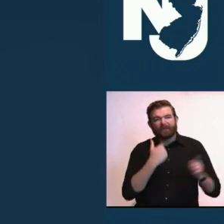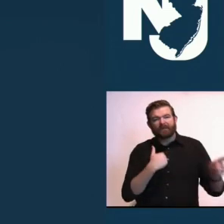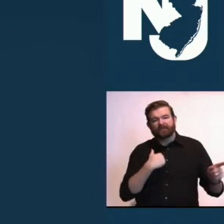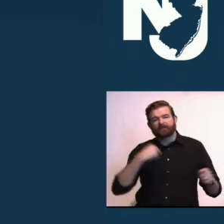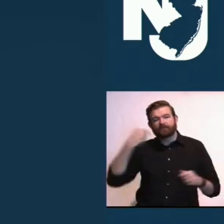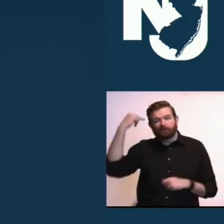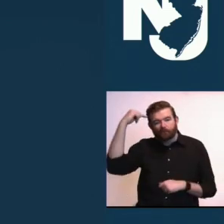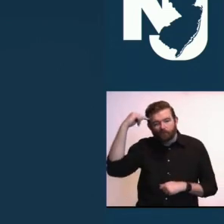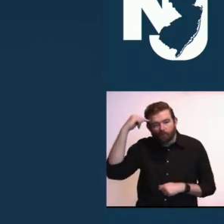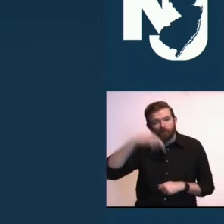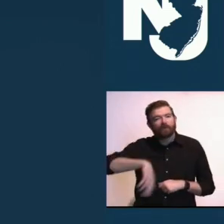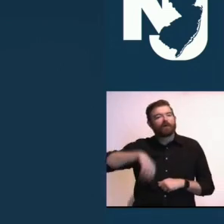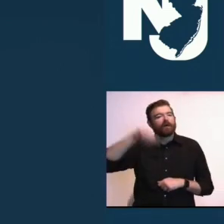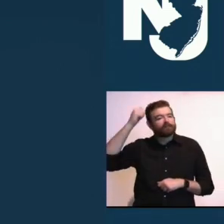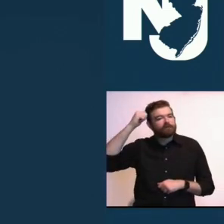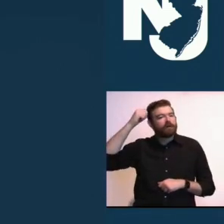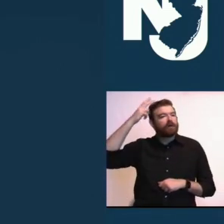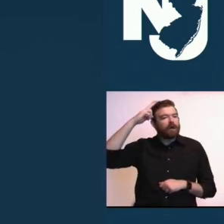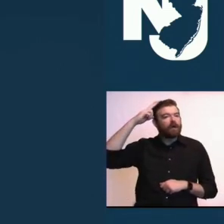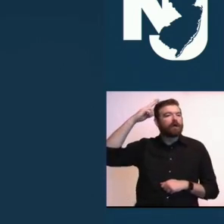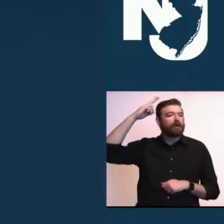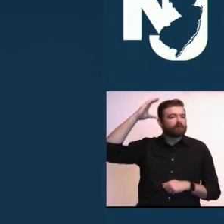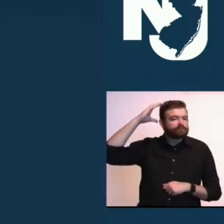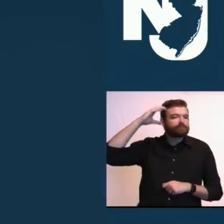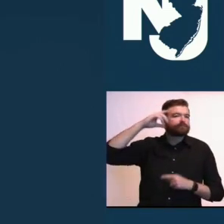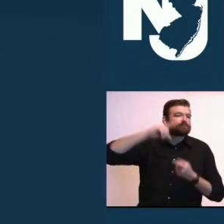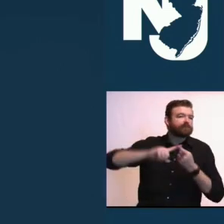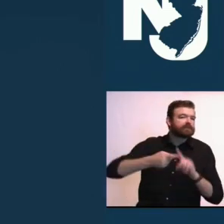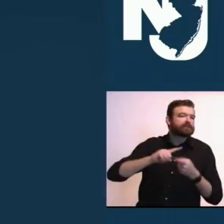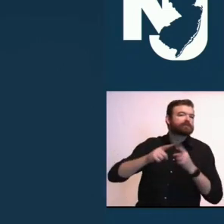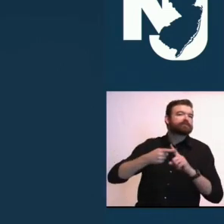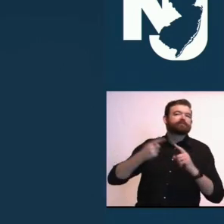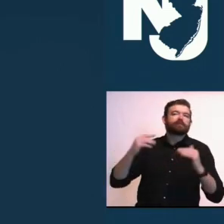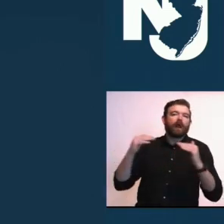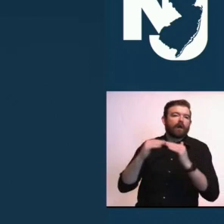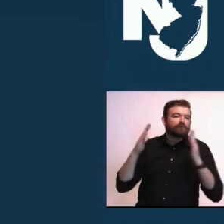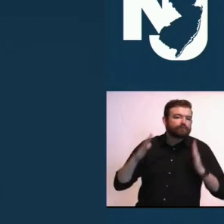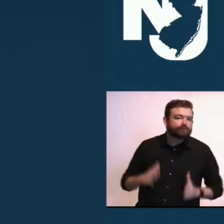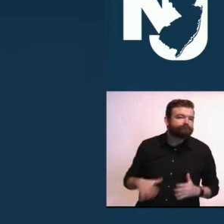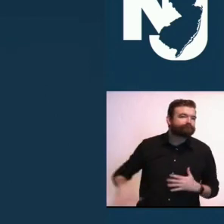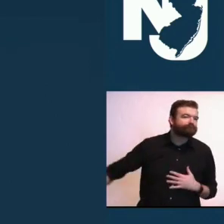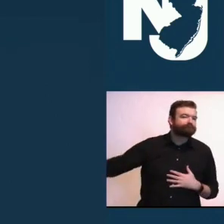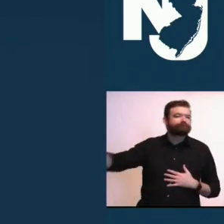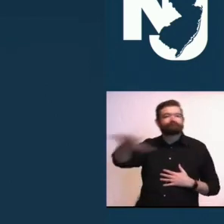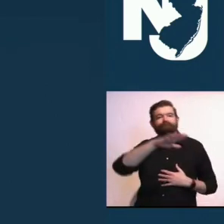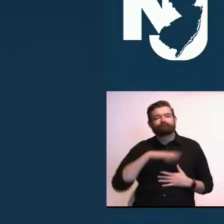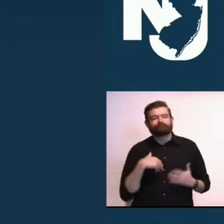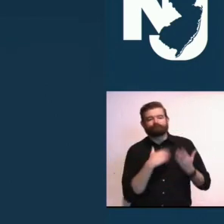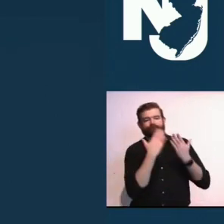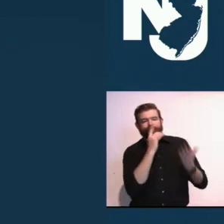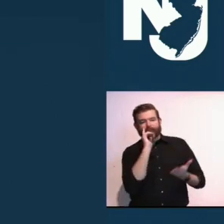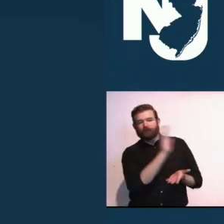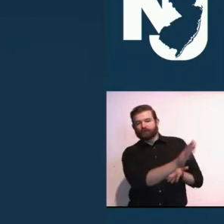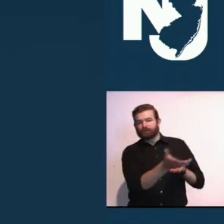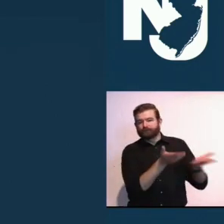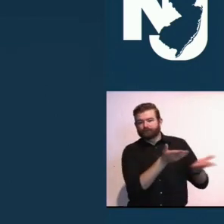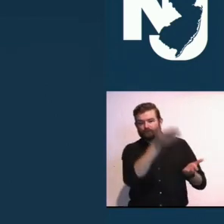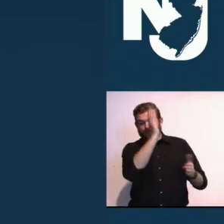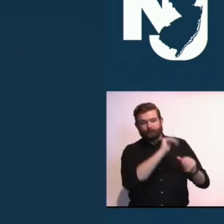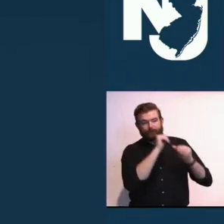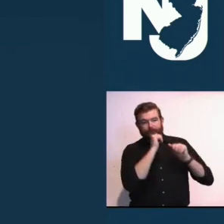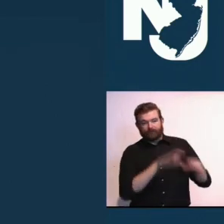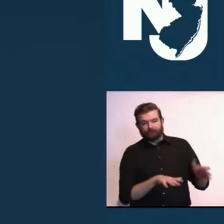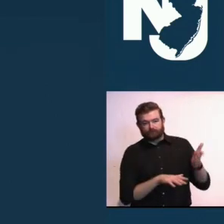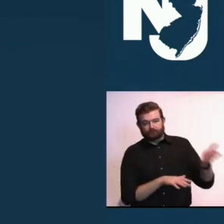along with aunts, uncles, cousins, friends, and colleagues. We thank Matt for his service. May God bless and watch over